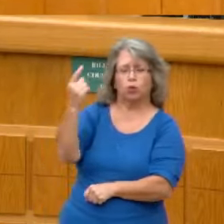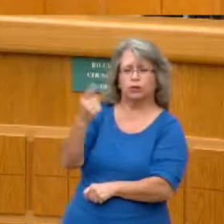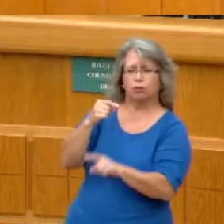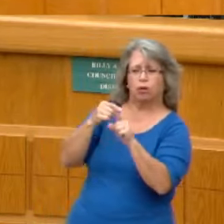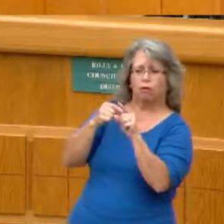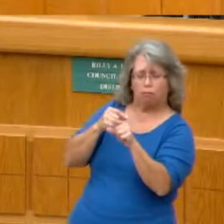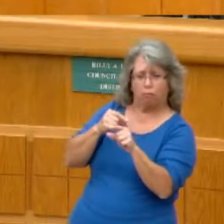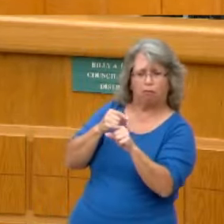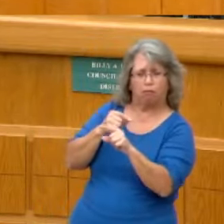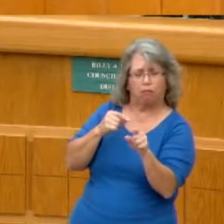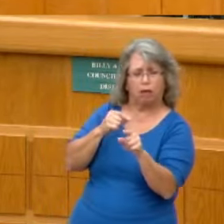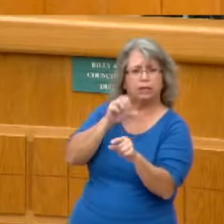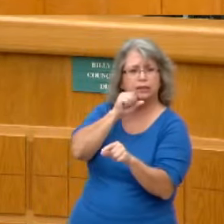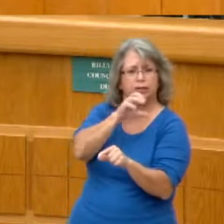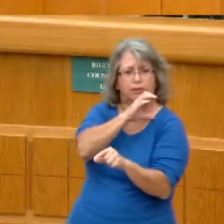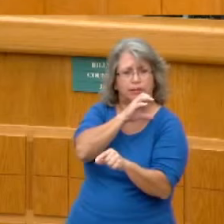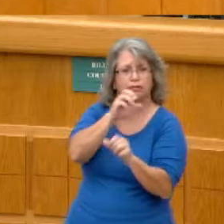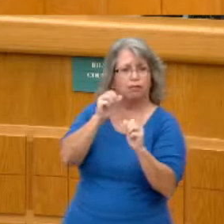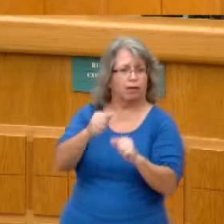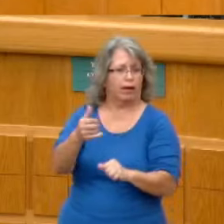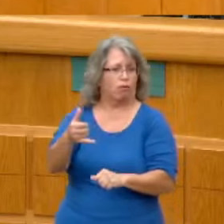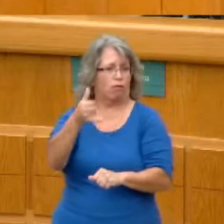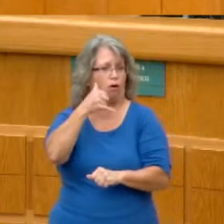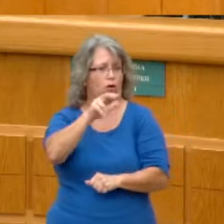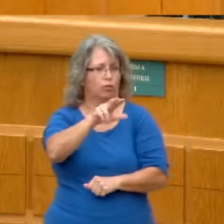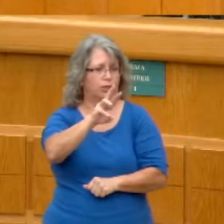shot, please call